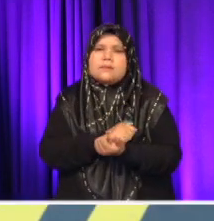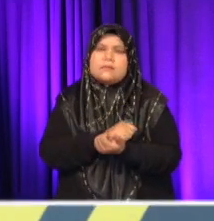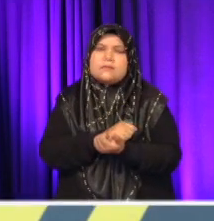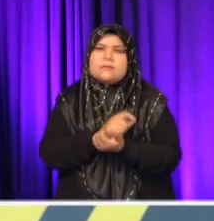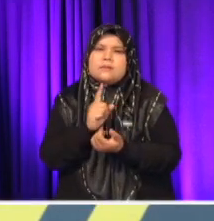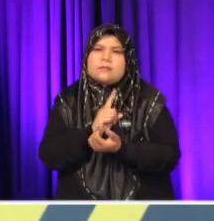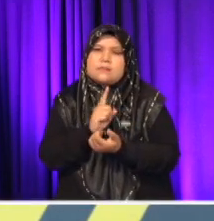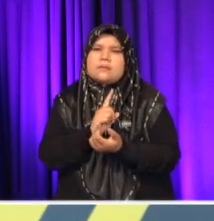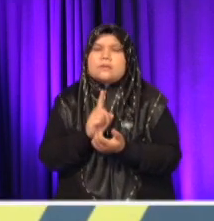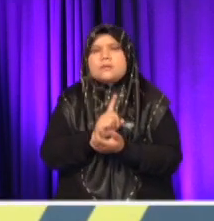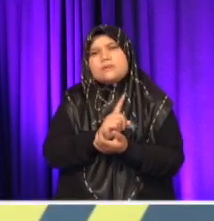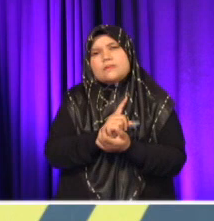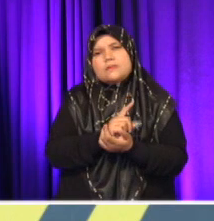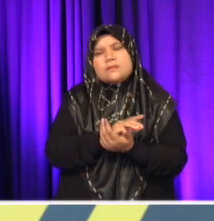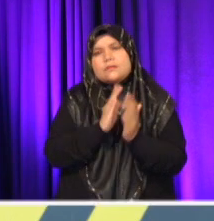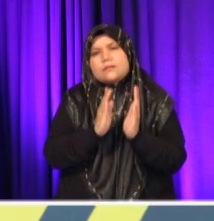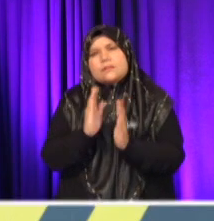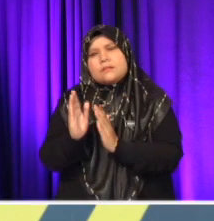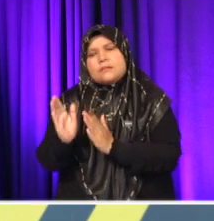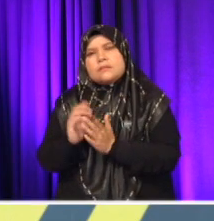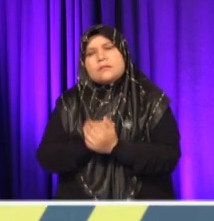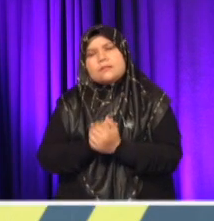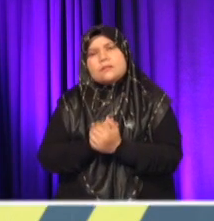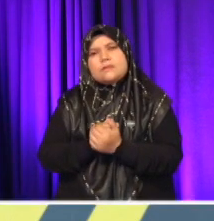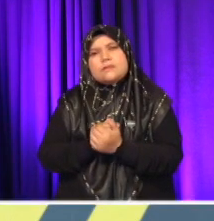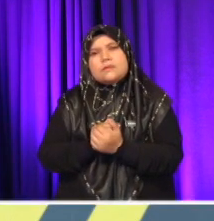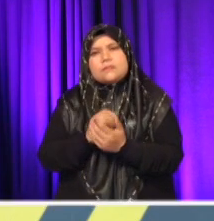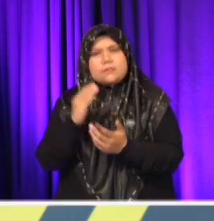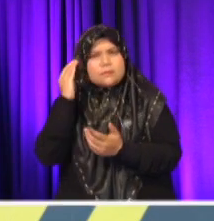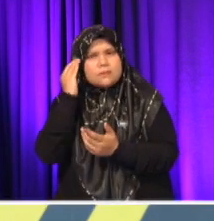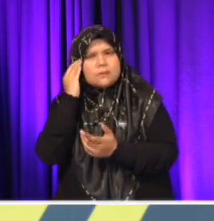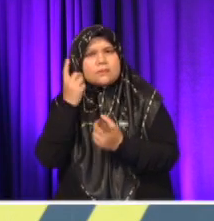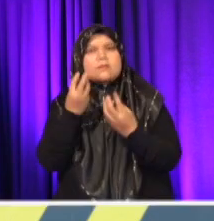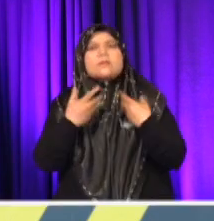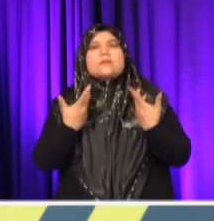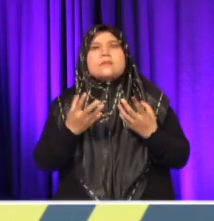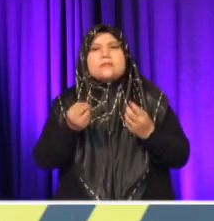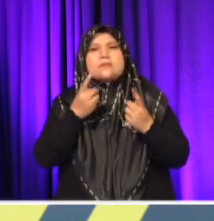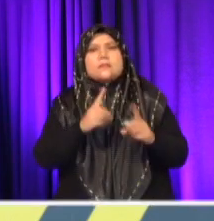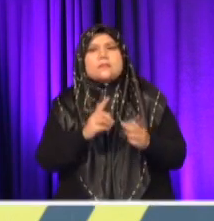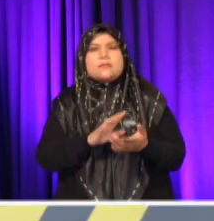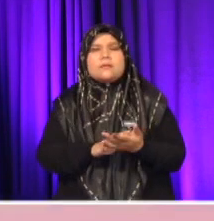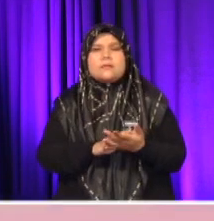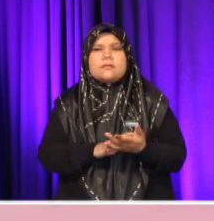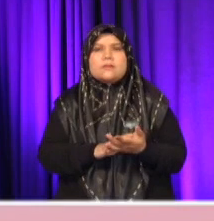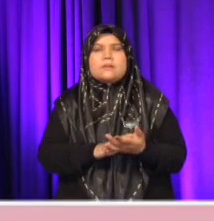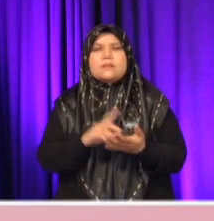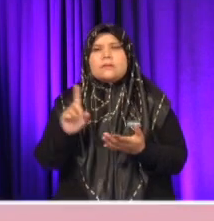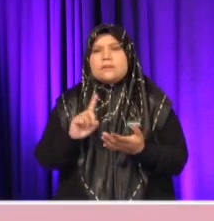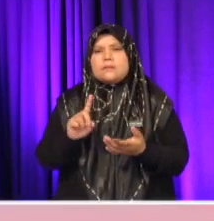Bloom Park or City Park. Yeah, but I can see where you can get the answer now. You sure you don't get it? Yeah. Okay, maybe you can share